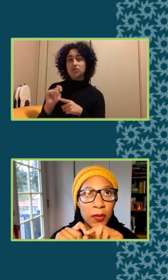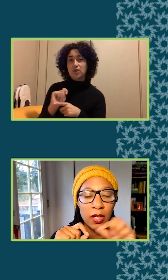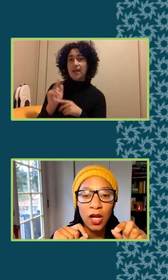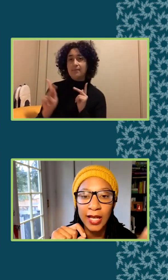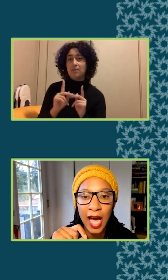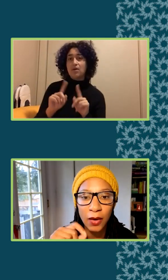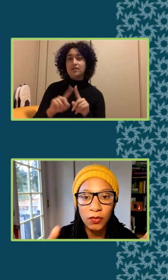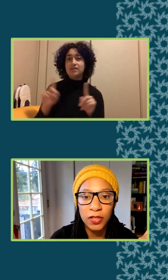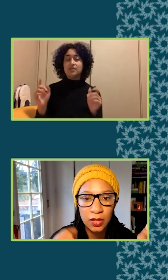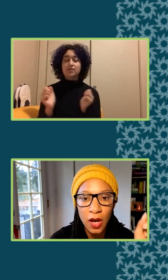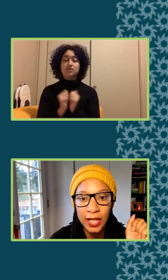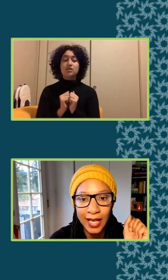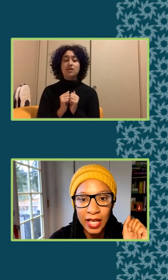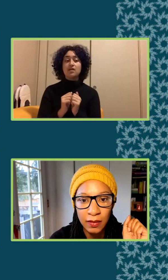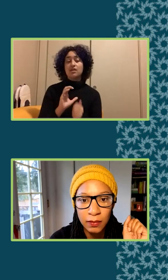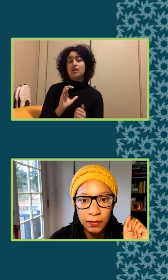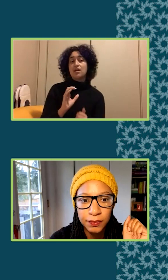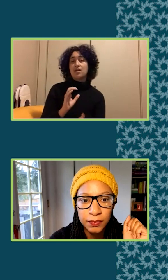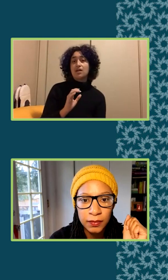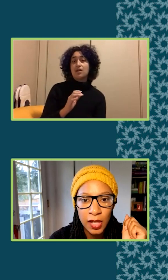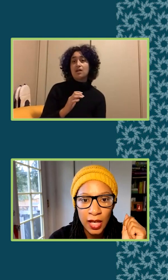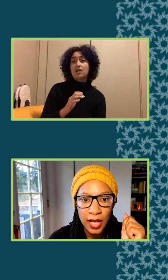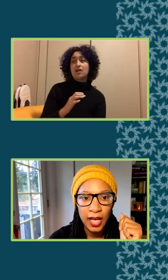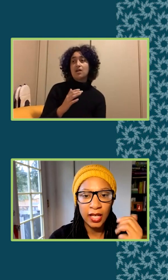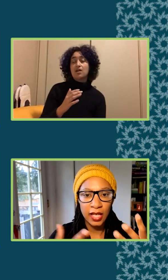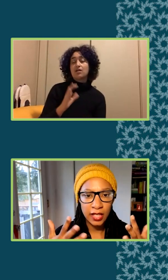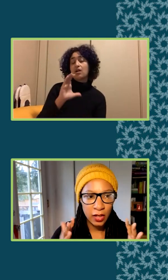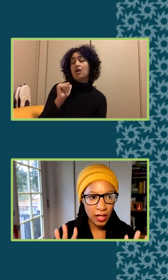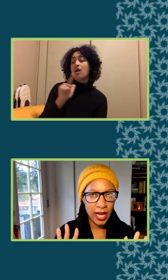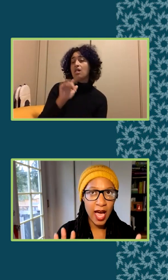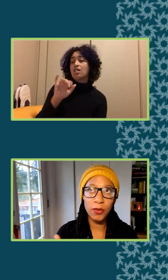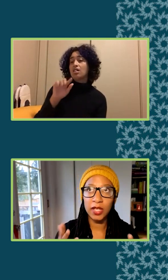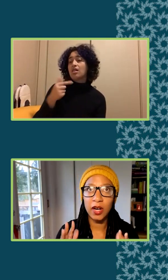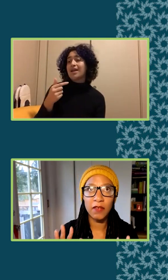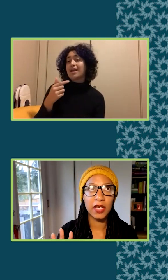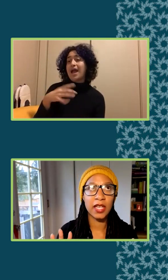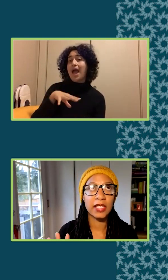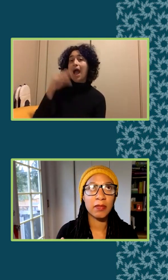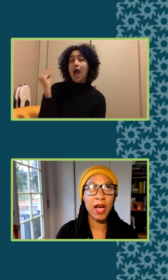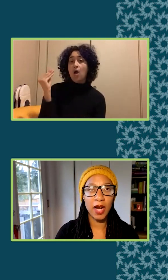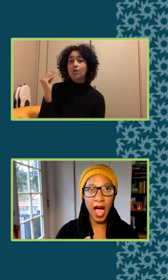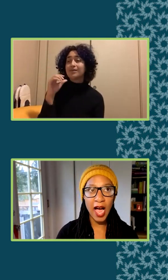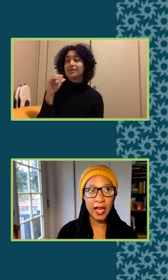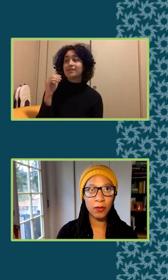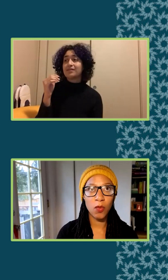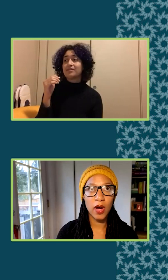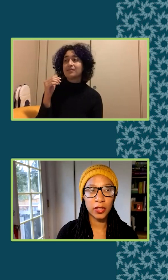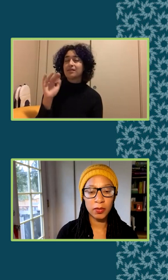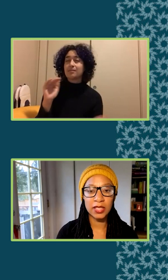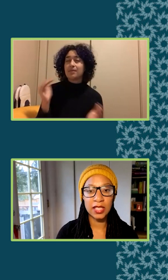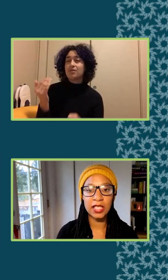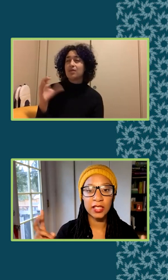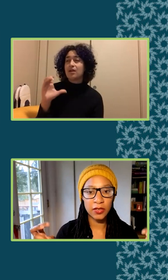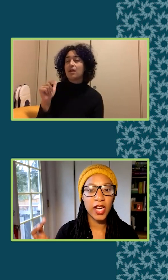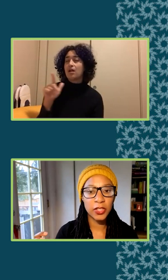difference between calling out versus calling in. And in calling out, it often is about, I want